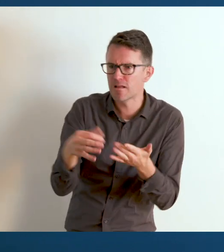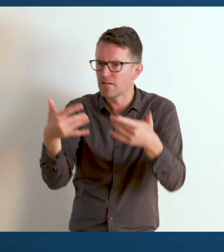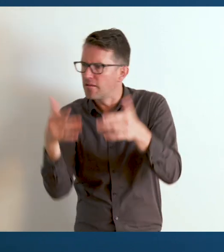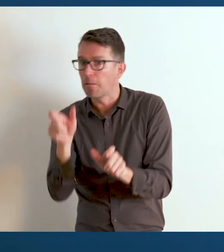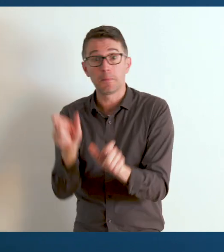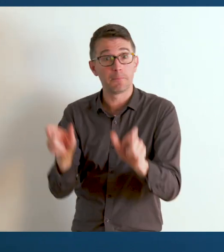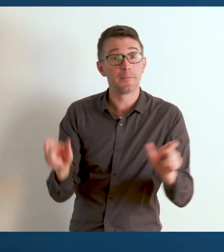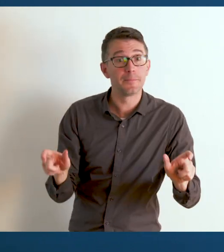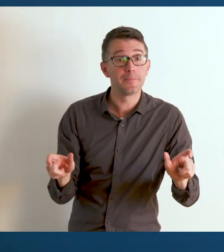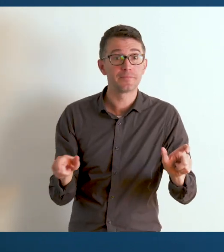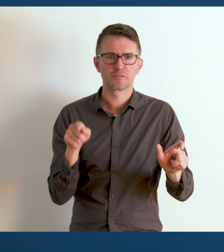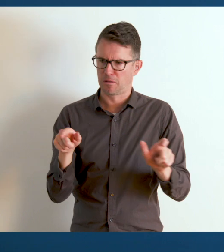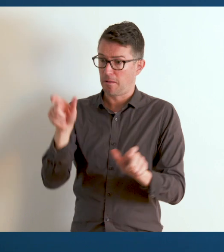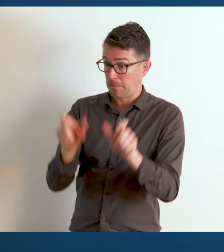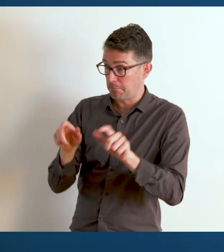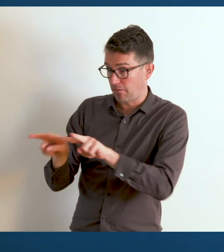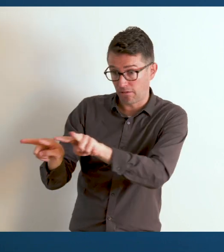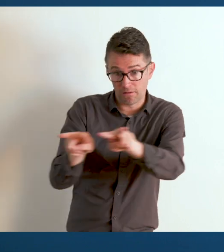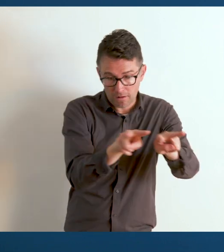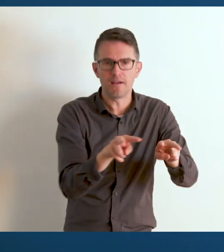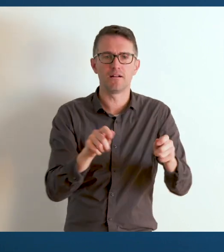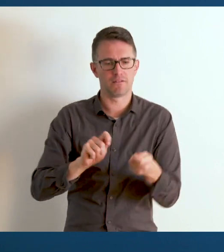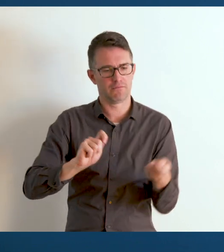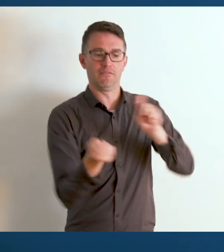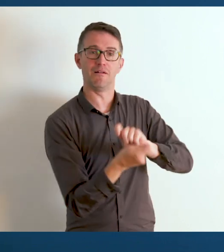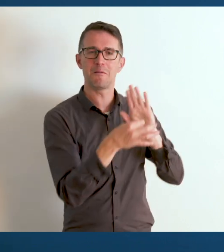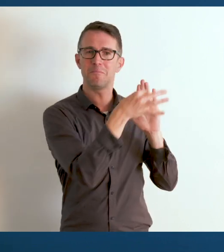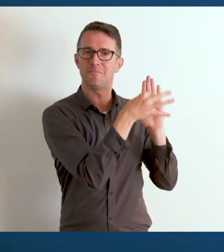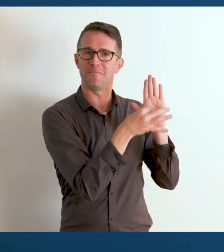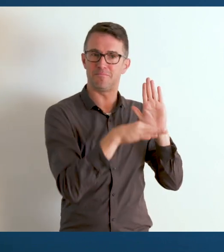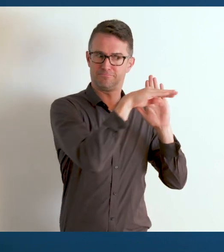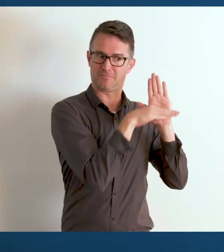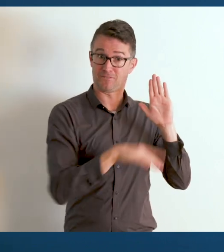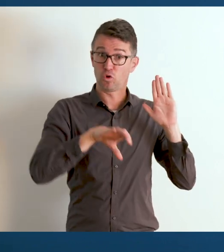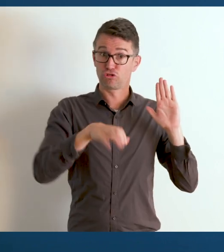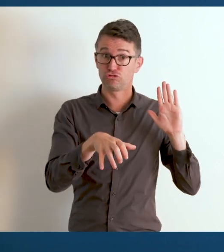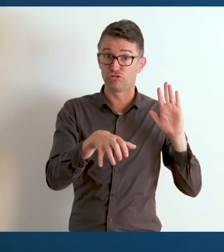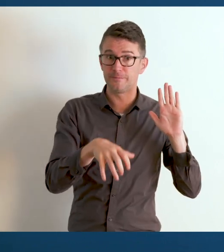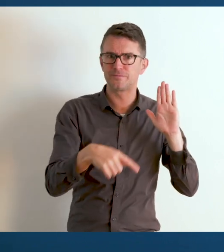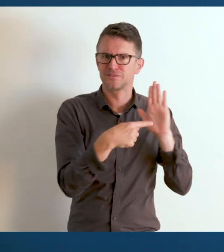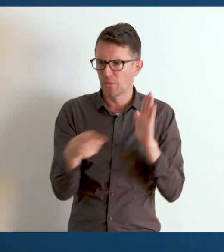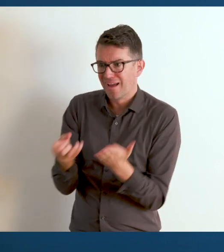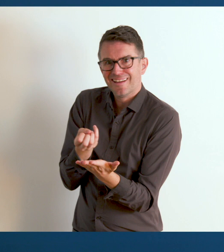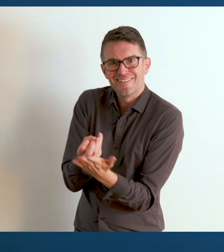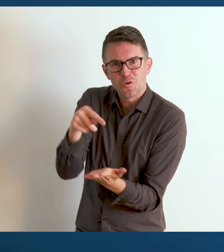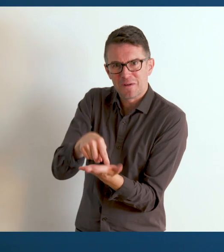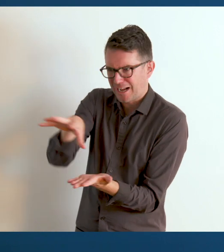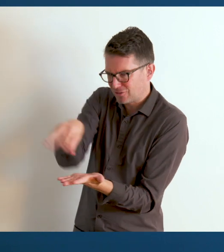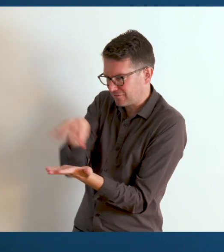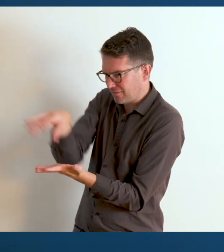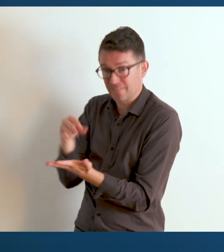It's important for generating policy information or information that can feed into policies.